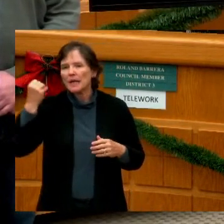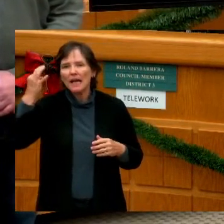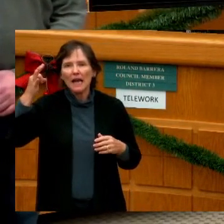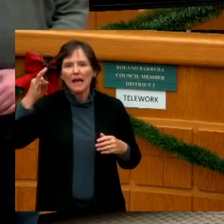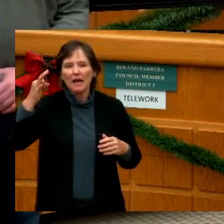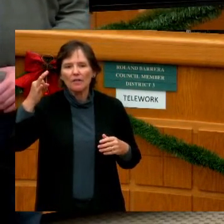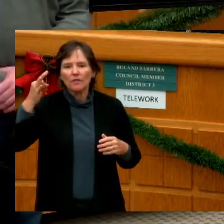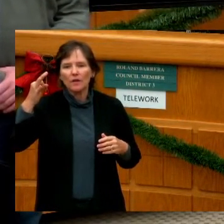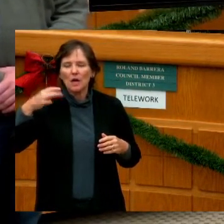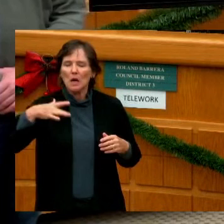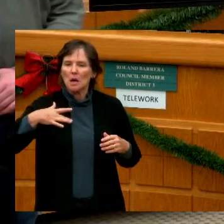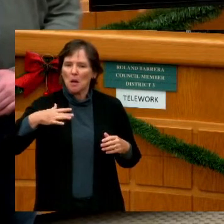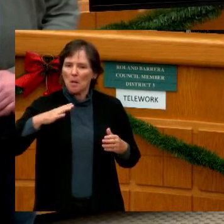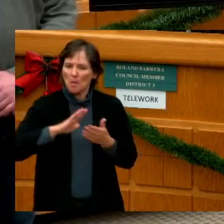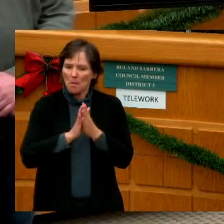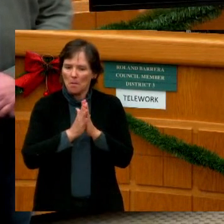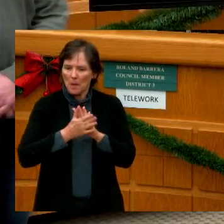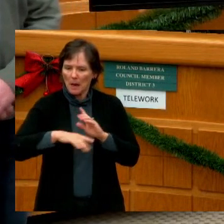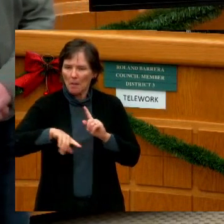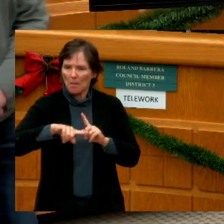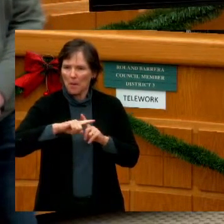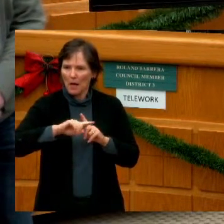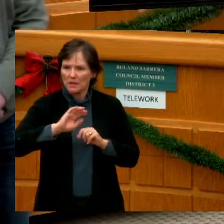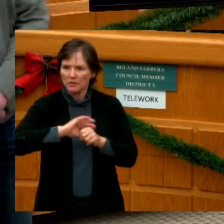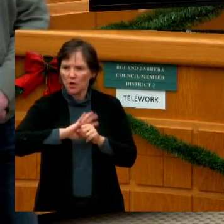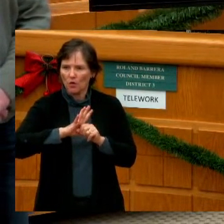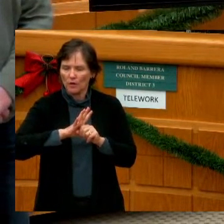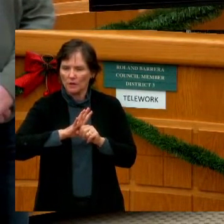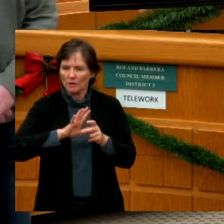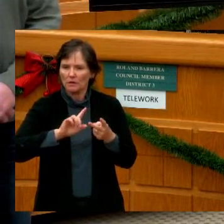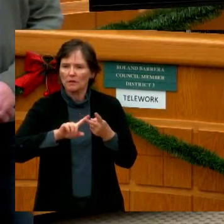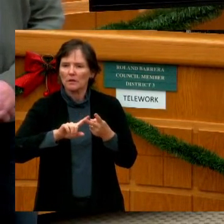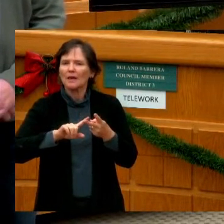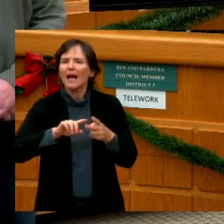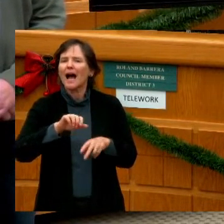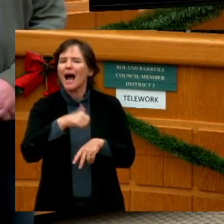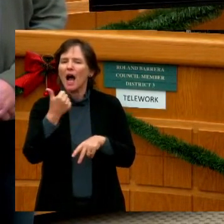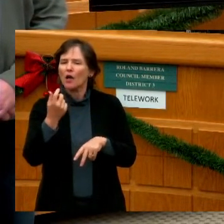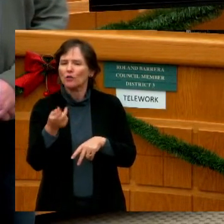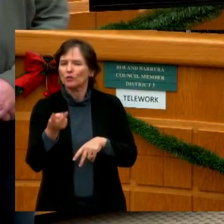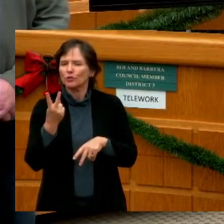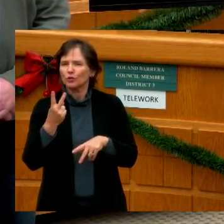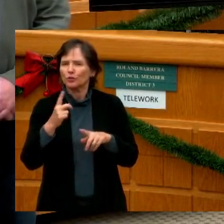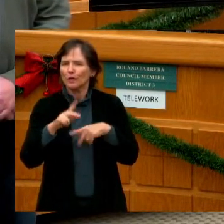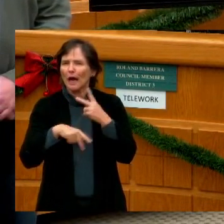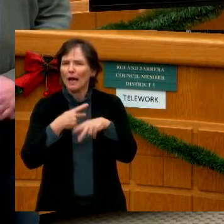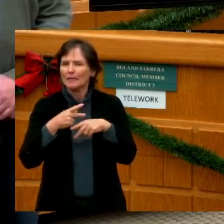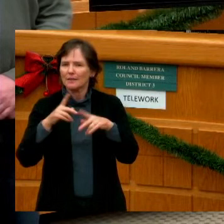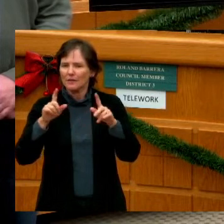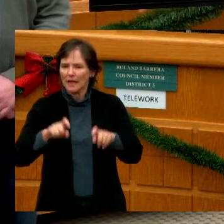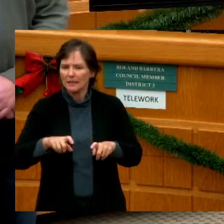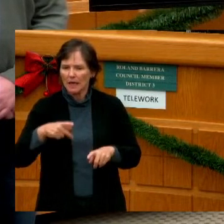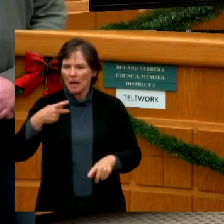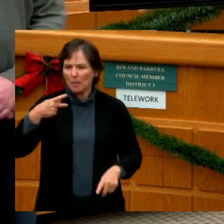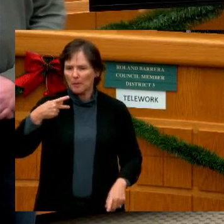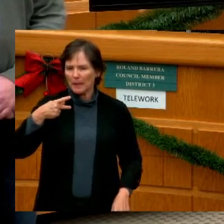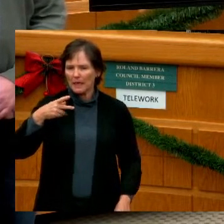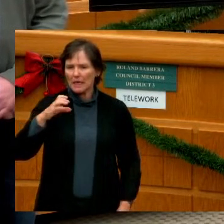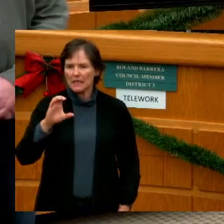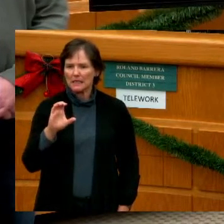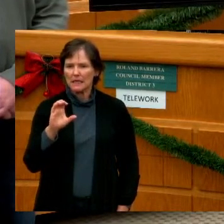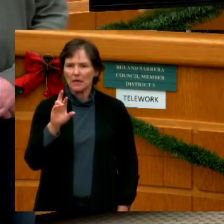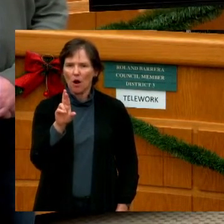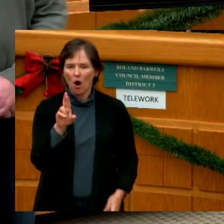you're infectious or sick with COVID-19. Everything that Director Rodriguez talked about was for the other 2 tests,